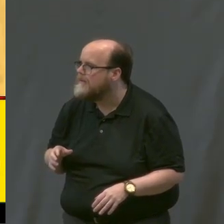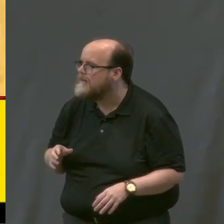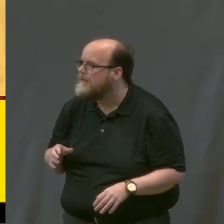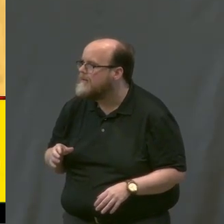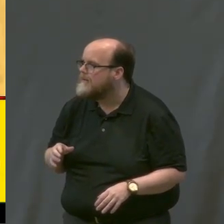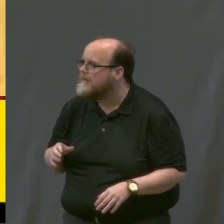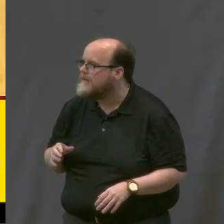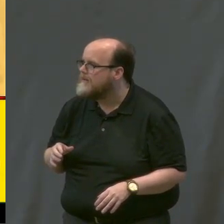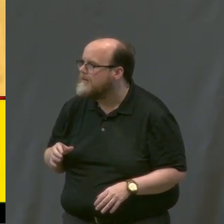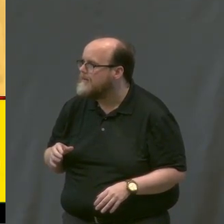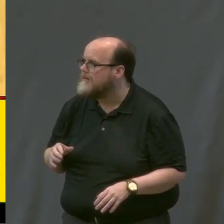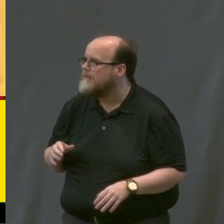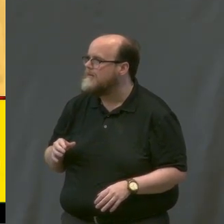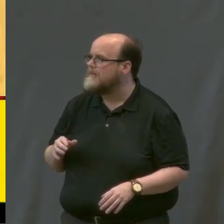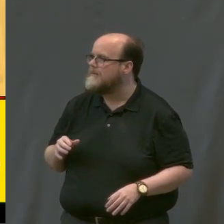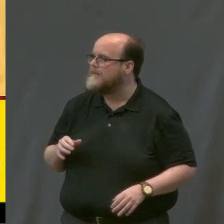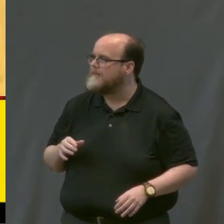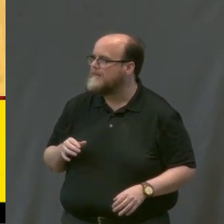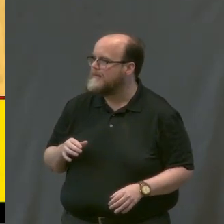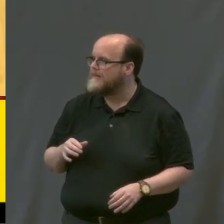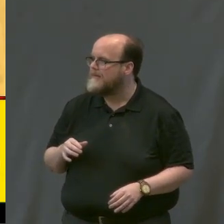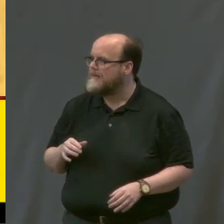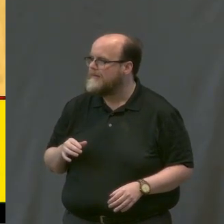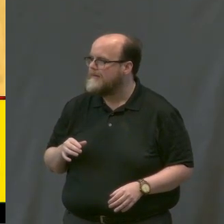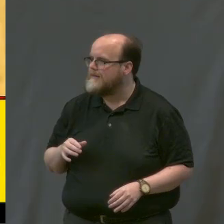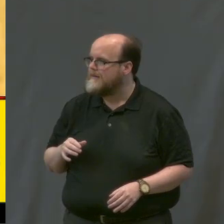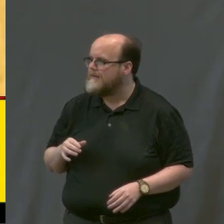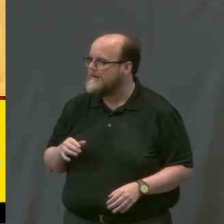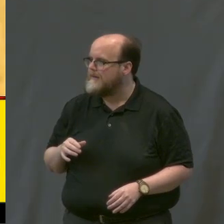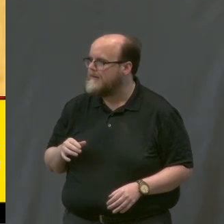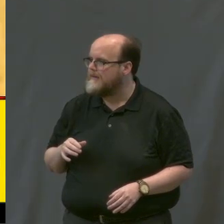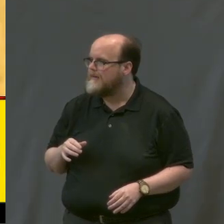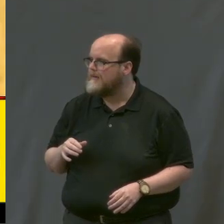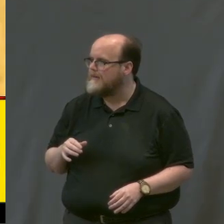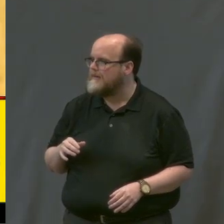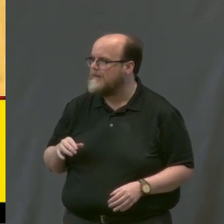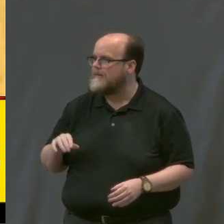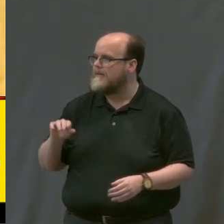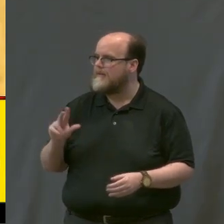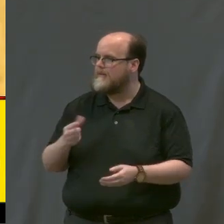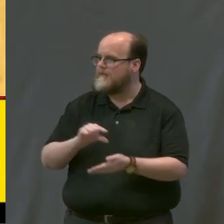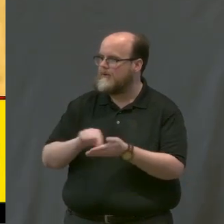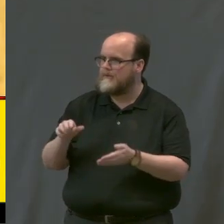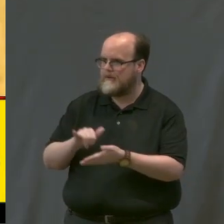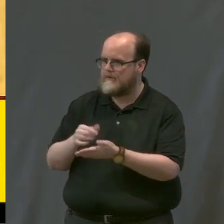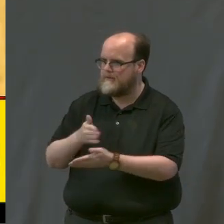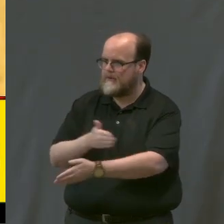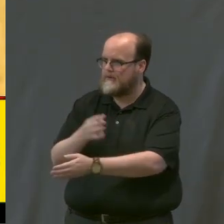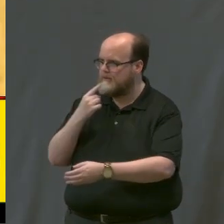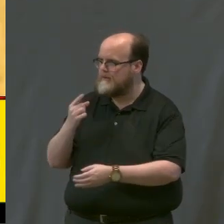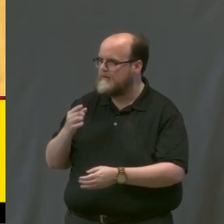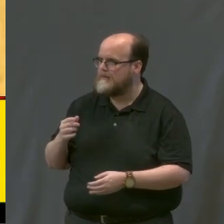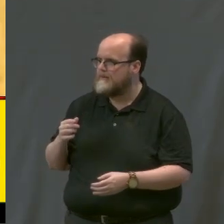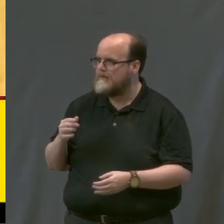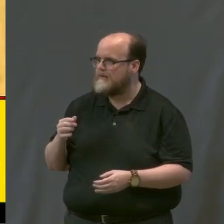Here, talk this way. Here, so everybody can hear you. third verse says that the